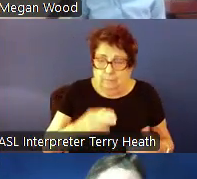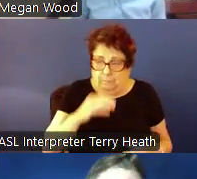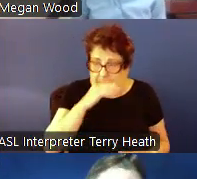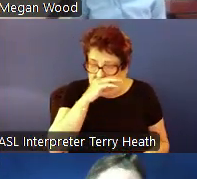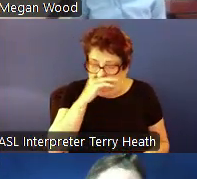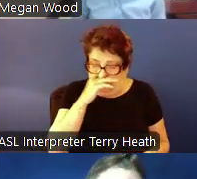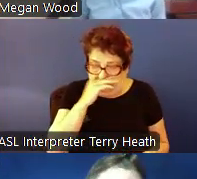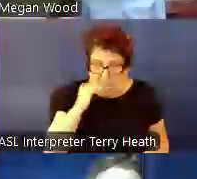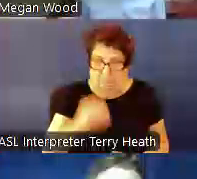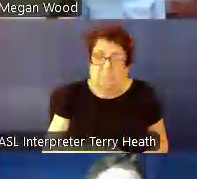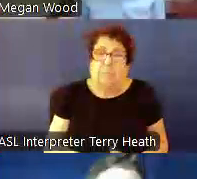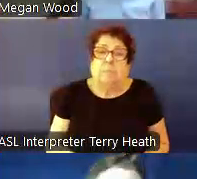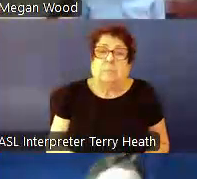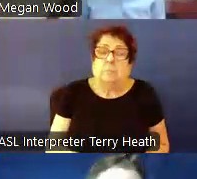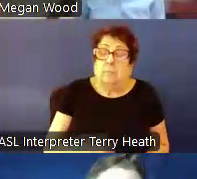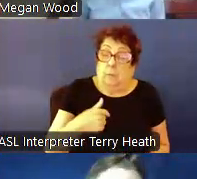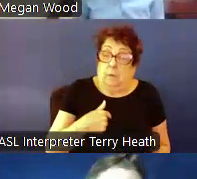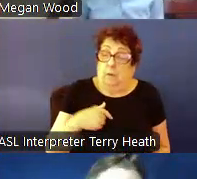So Megan and I